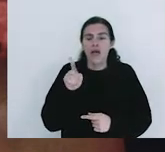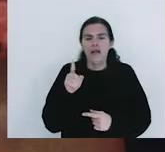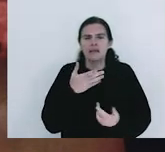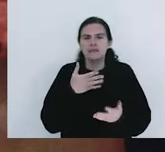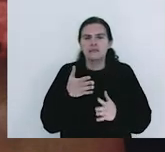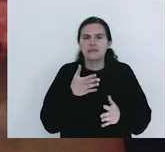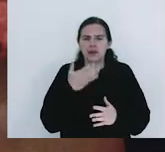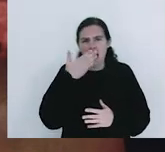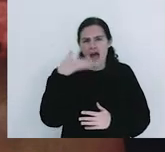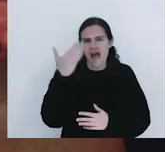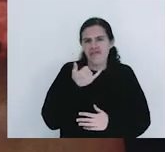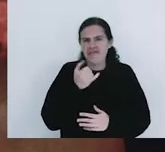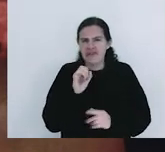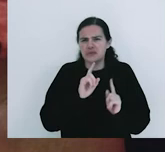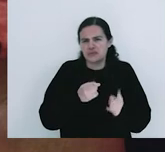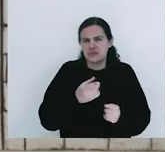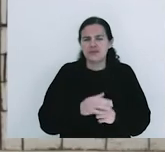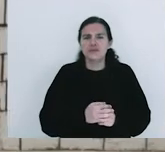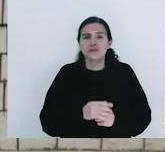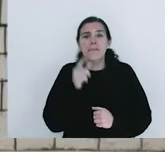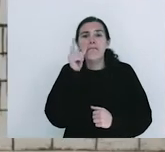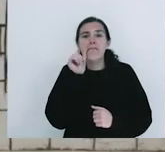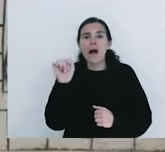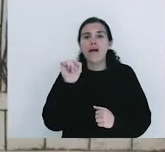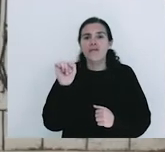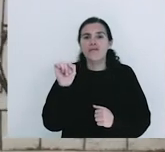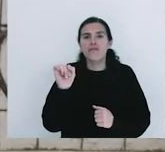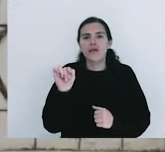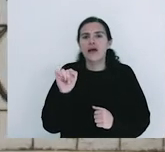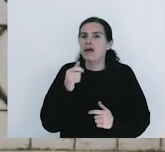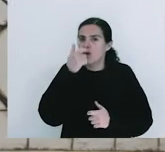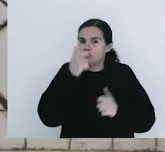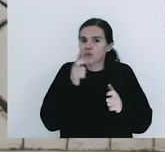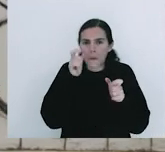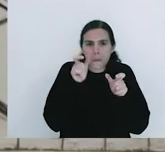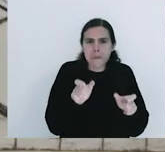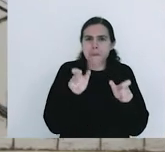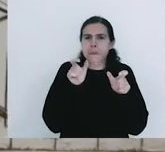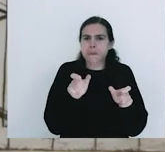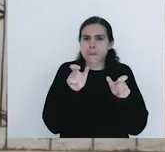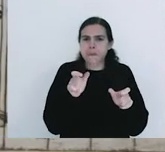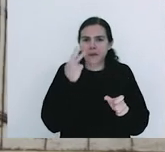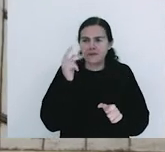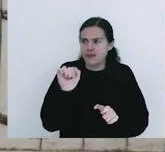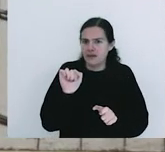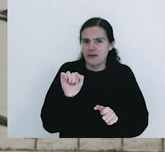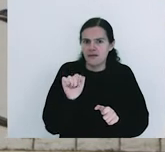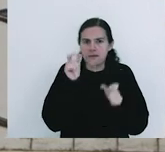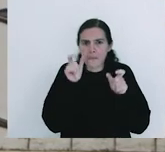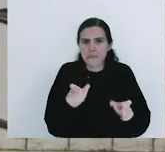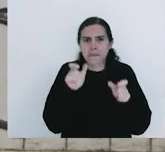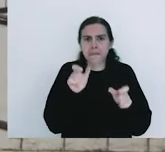her early 20s. Her father, who was a very dominating character in her life, if you